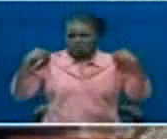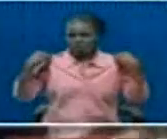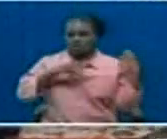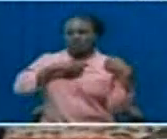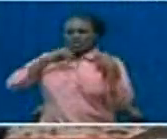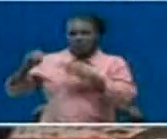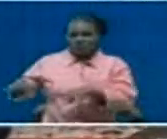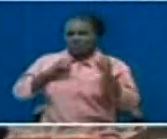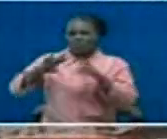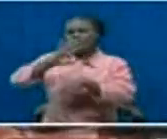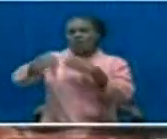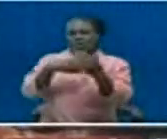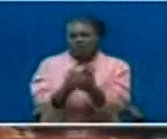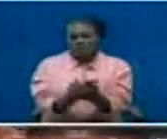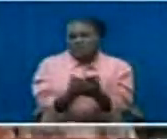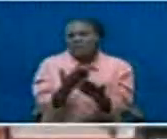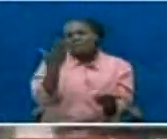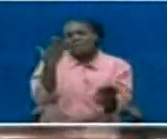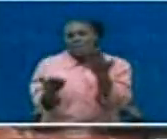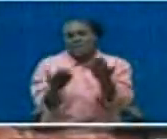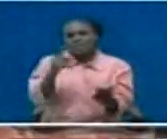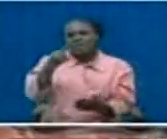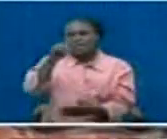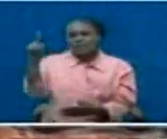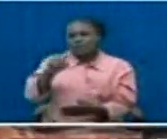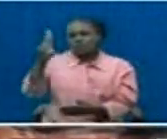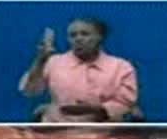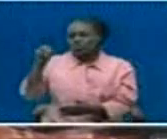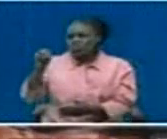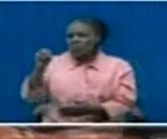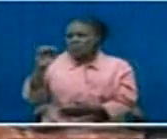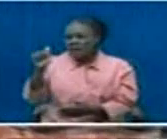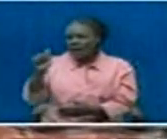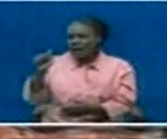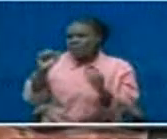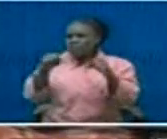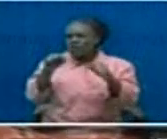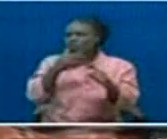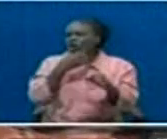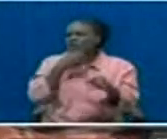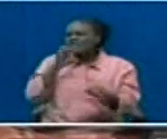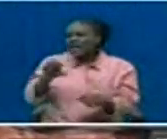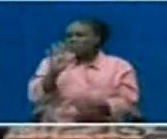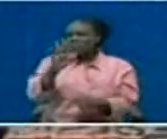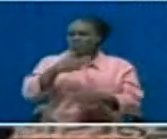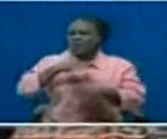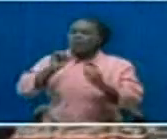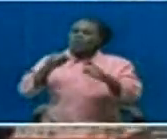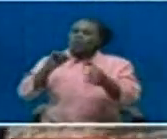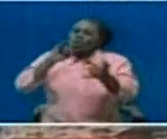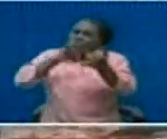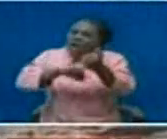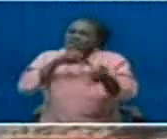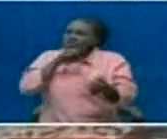We go to. So maybe Zuma is a prodigal son. Yeah. You know. Yeah. Maybe would have married my daughter. You never know.